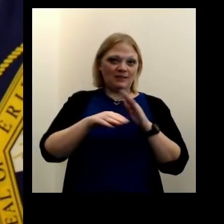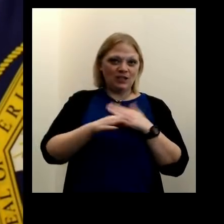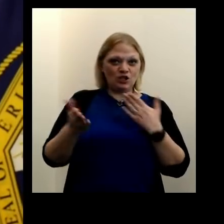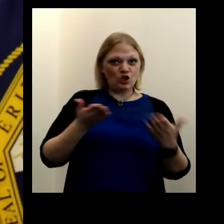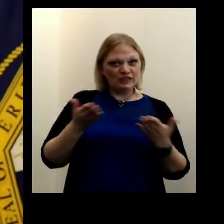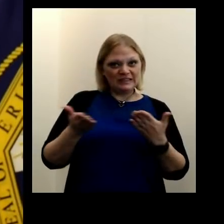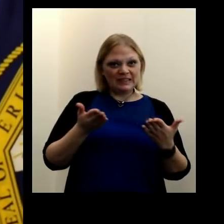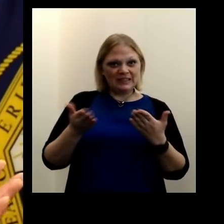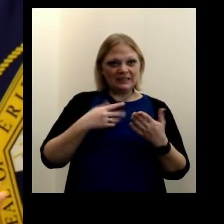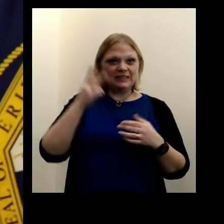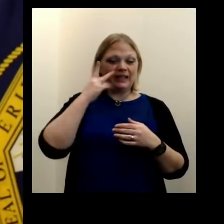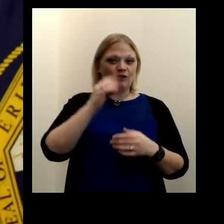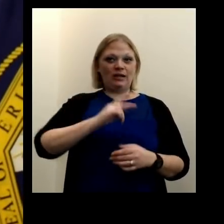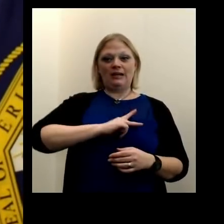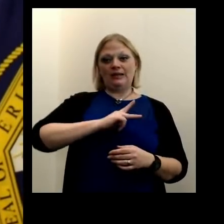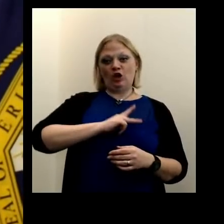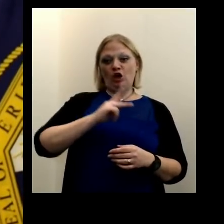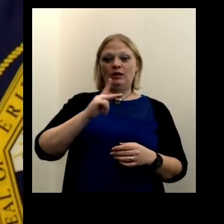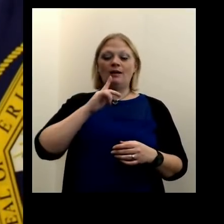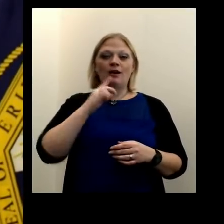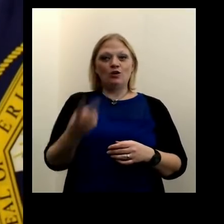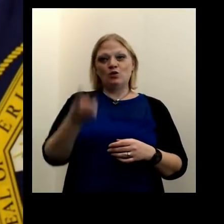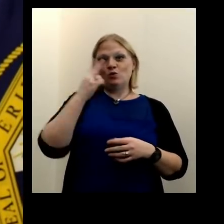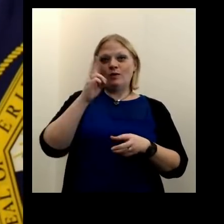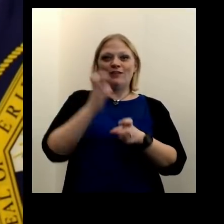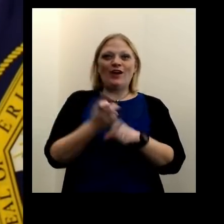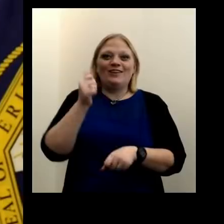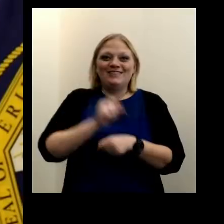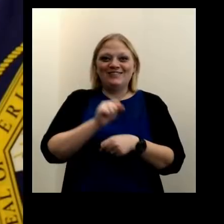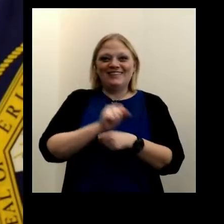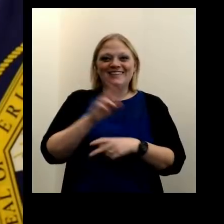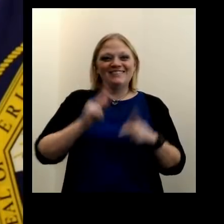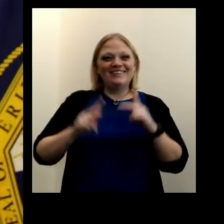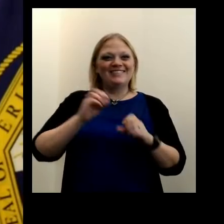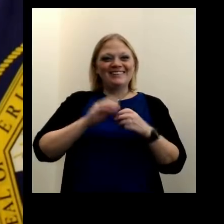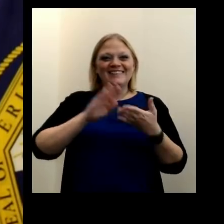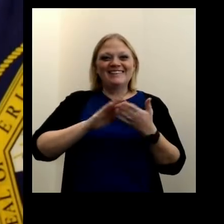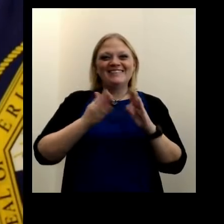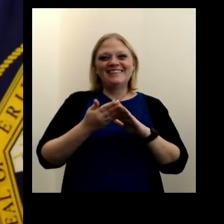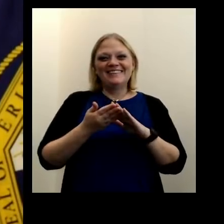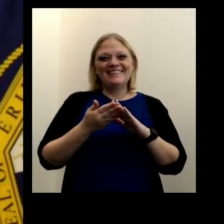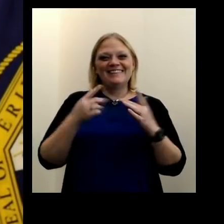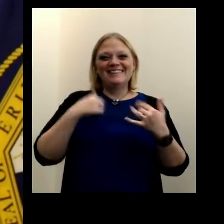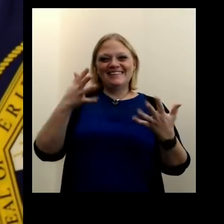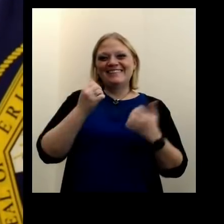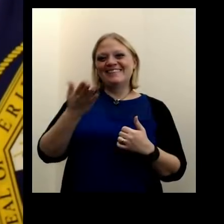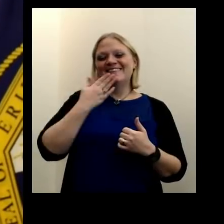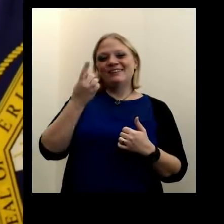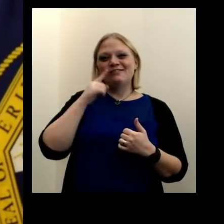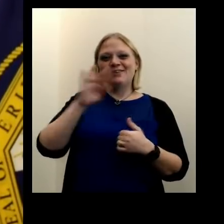Services. Kendra and Karen Gambino are the two of the hardest people working in our community, and I want to thank her